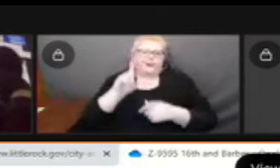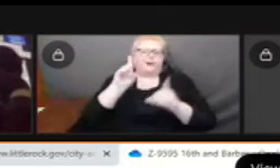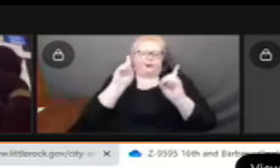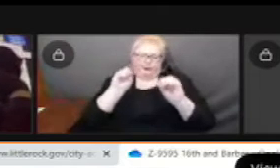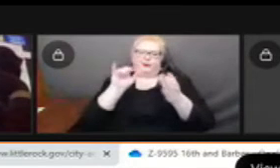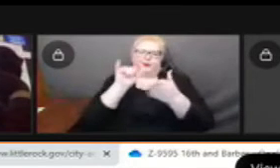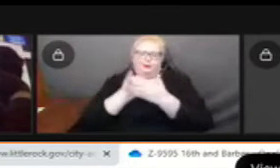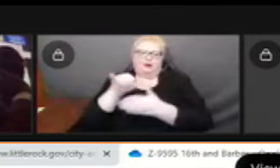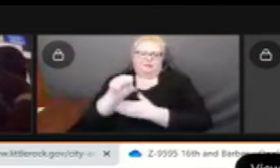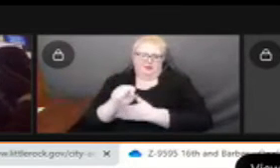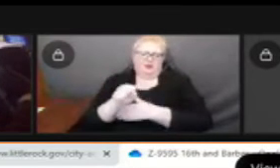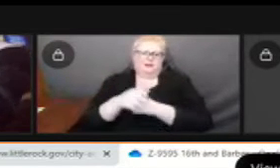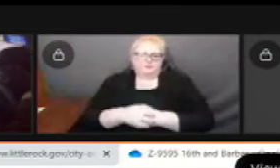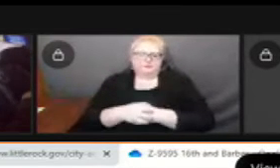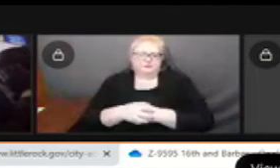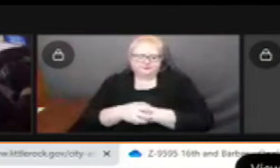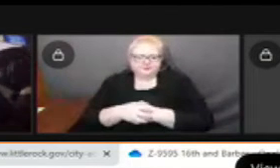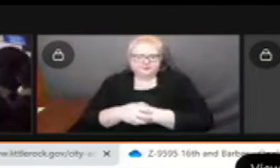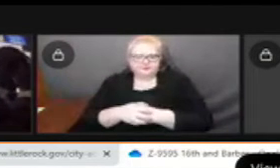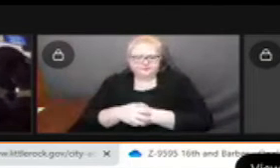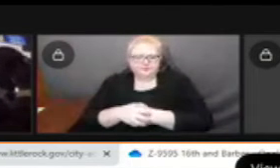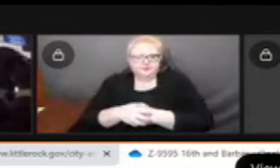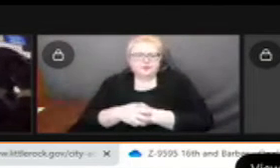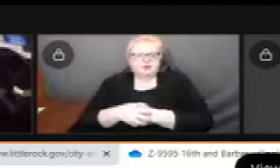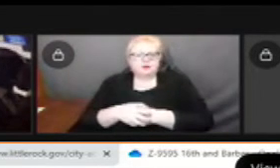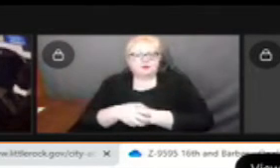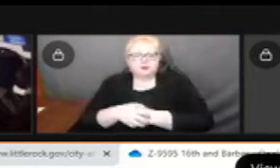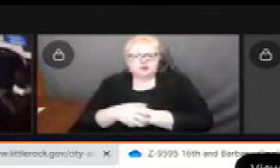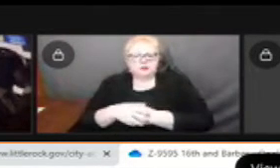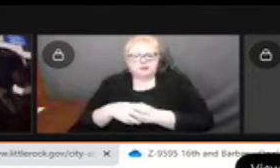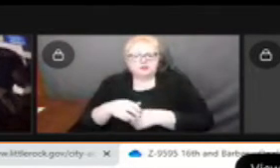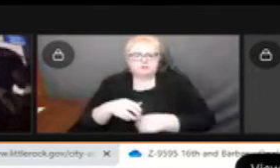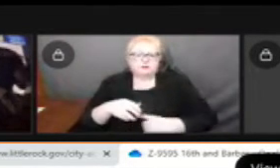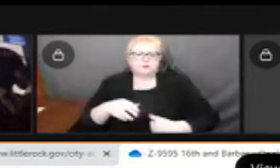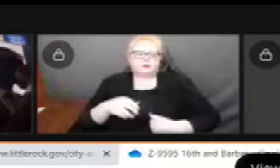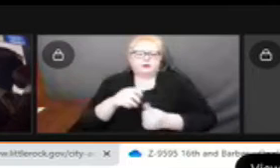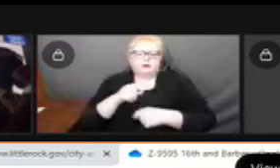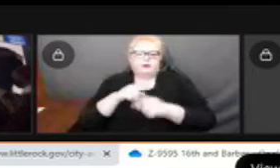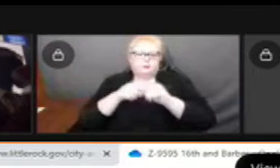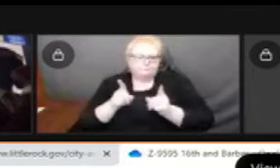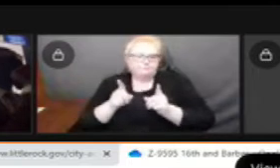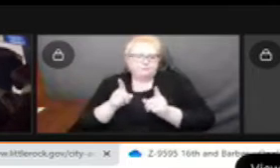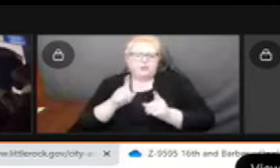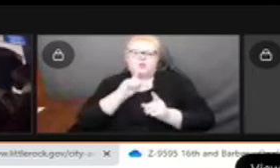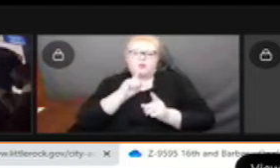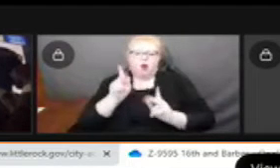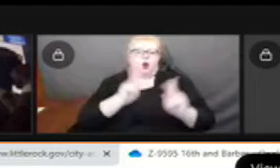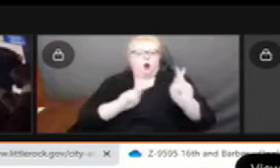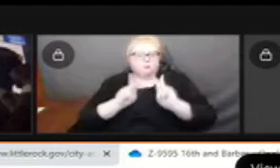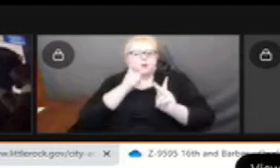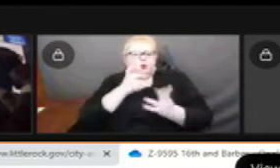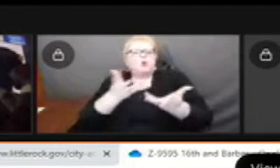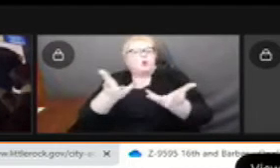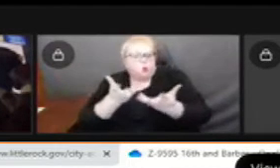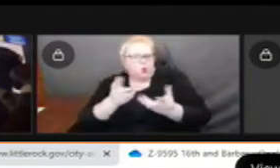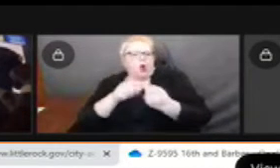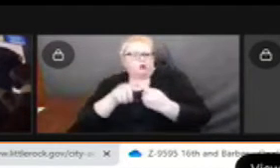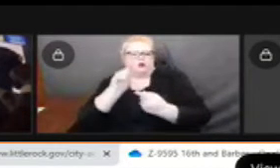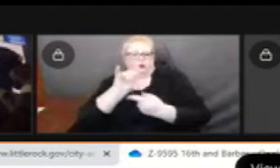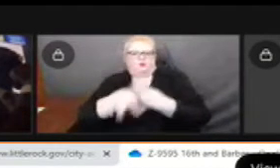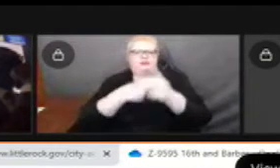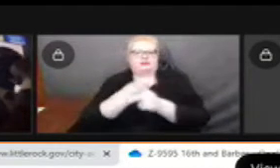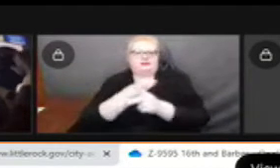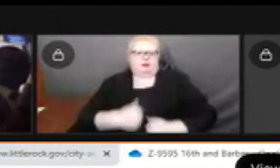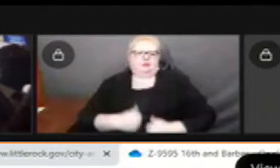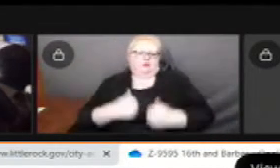Just want to, I understand that not everybody wants to live next to these, but there are people who exist who do want to live next to these, and I'm